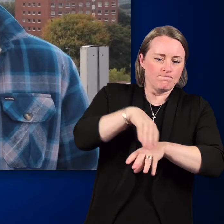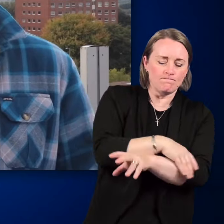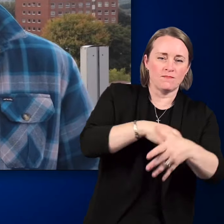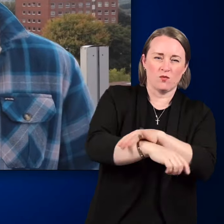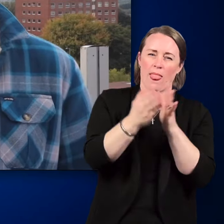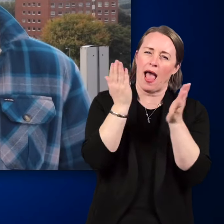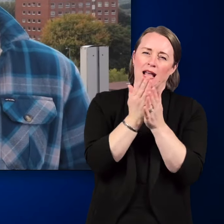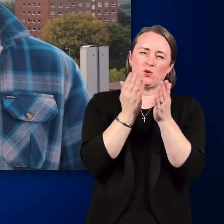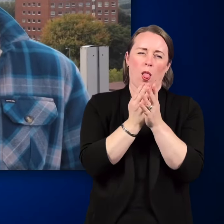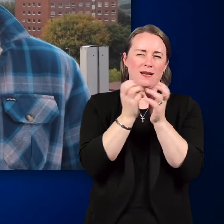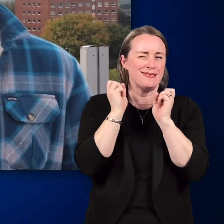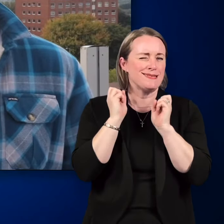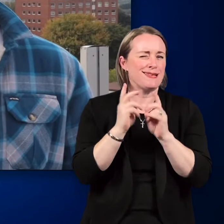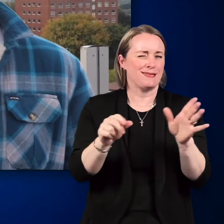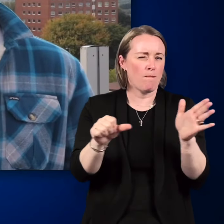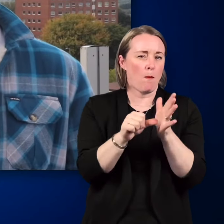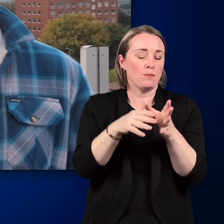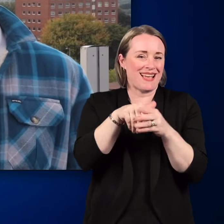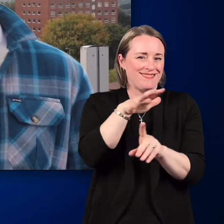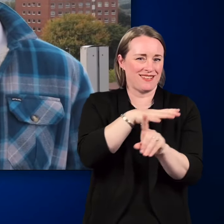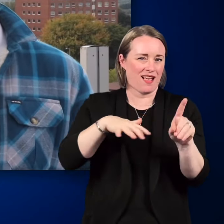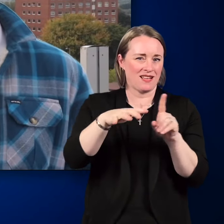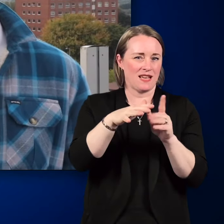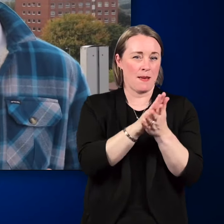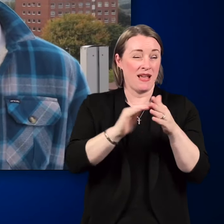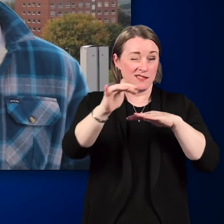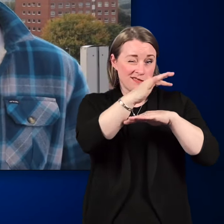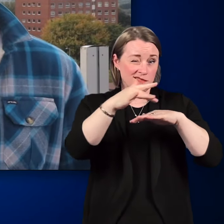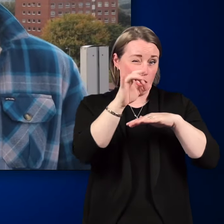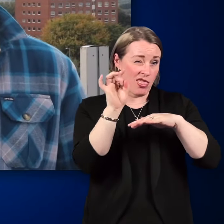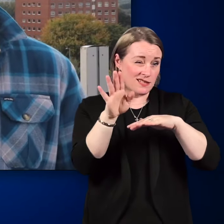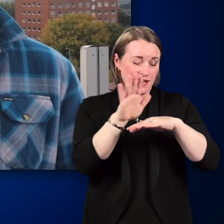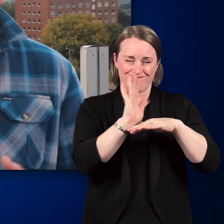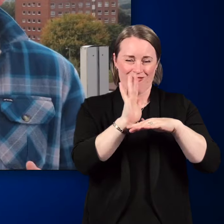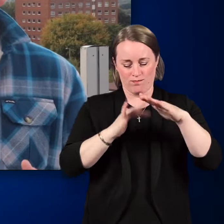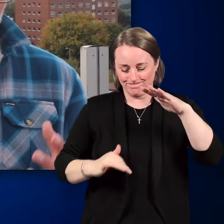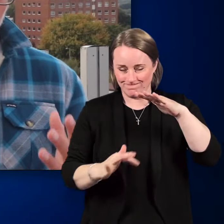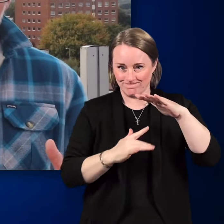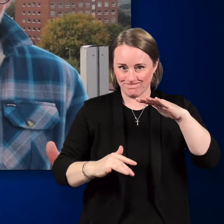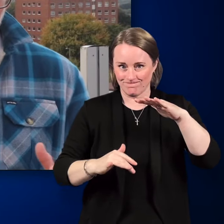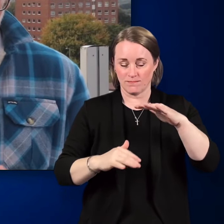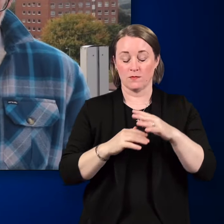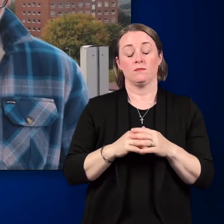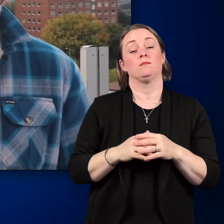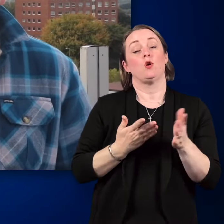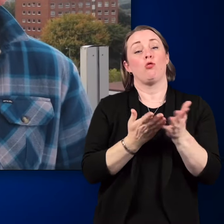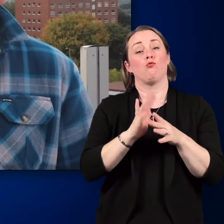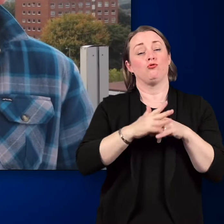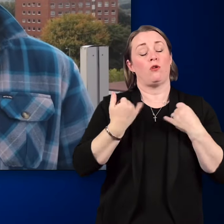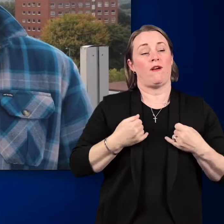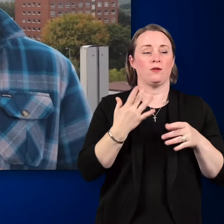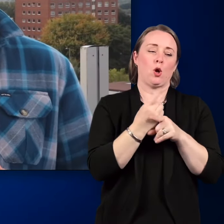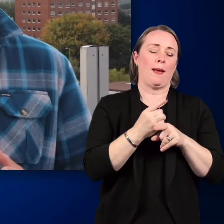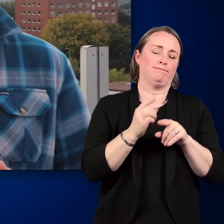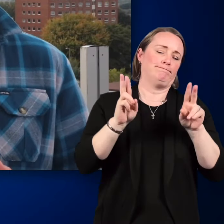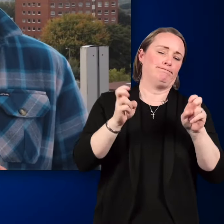in society. We've been thinking a lot at the present time, haven't we, about bubbles, social bubbles. And